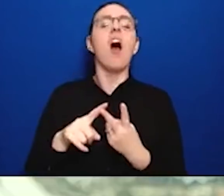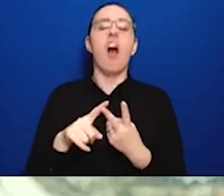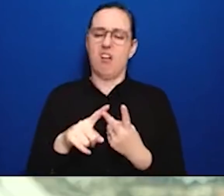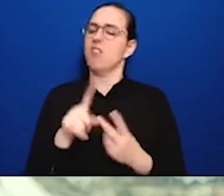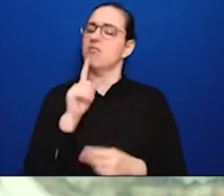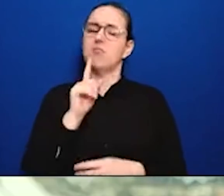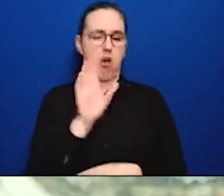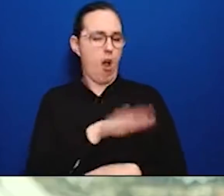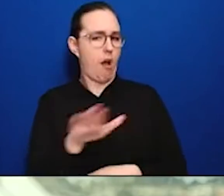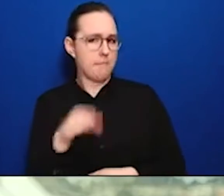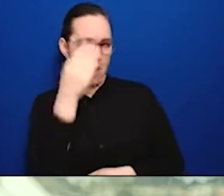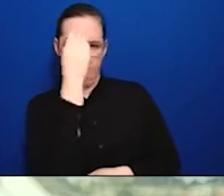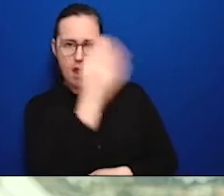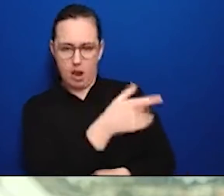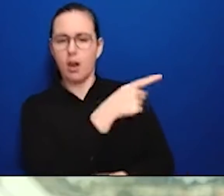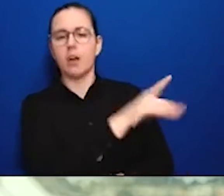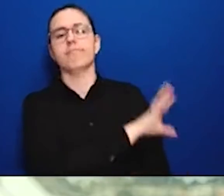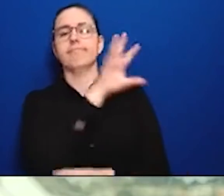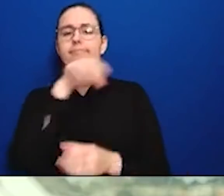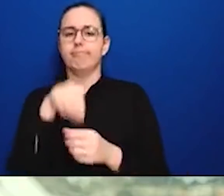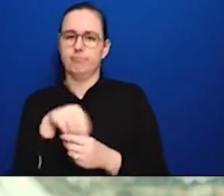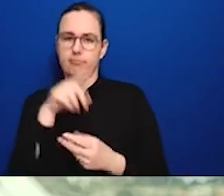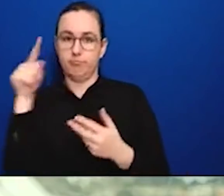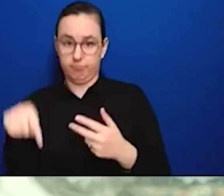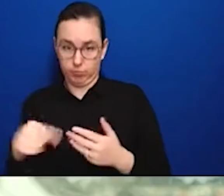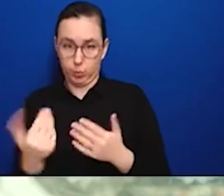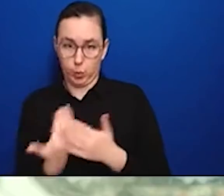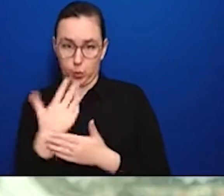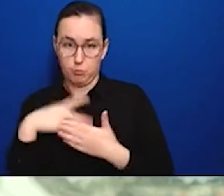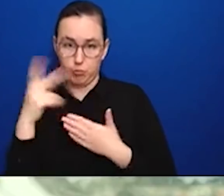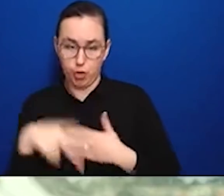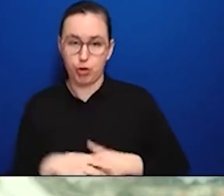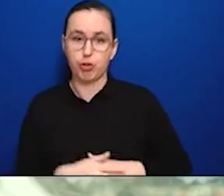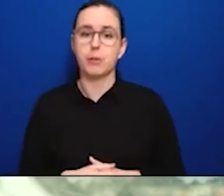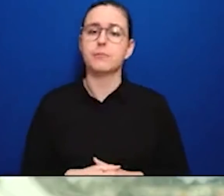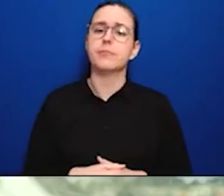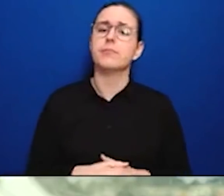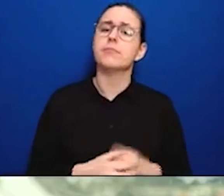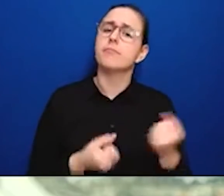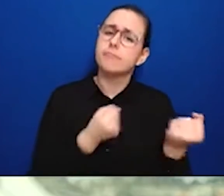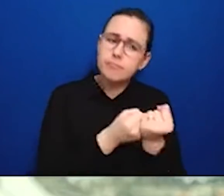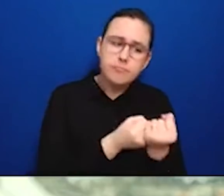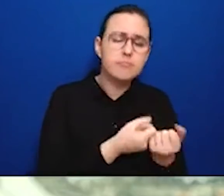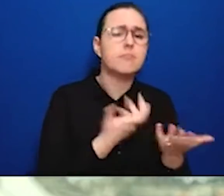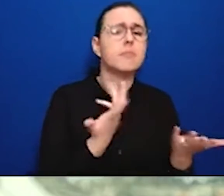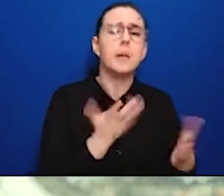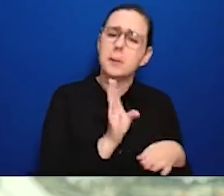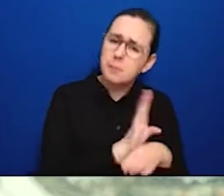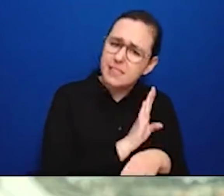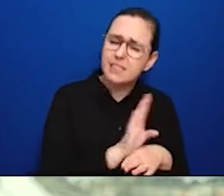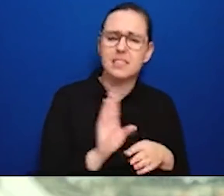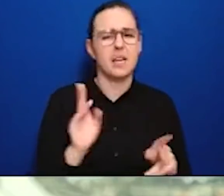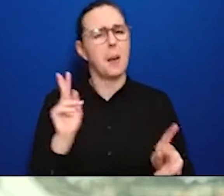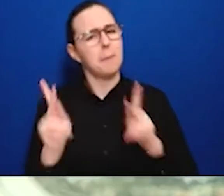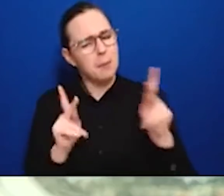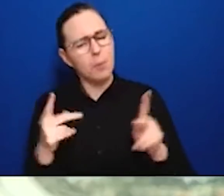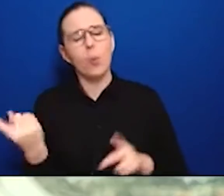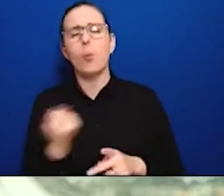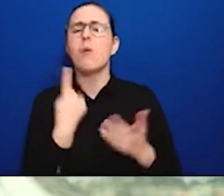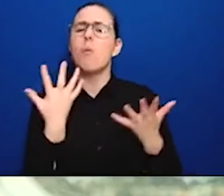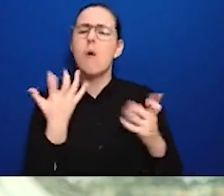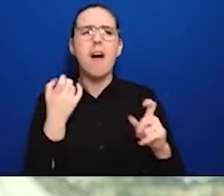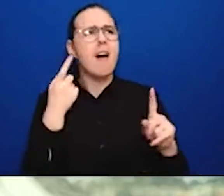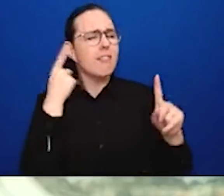is what this grant is all about, helping these businesses in time of need. And I want to and it complements the